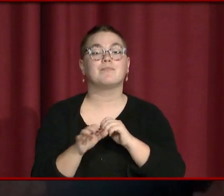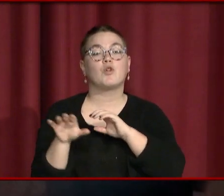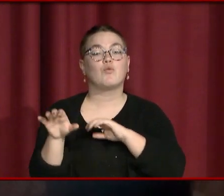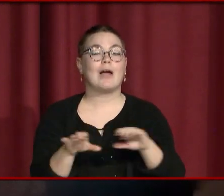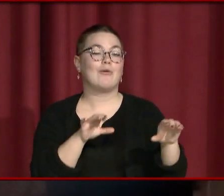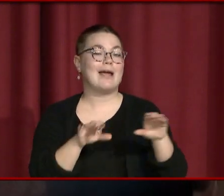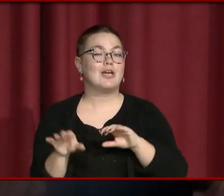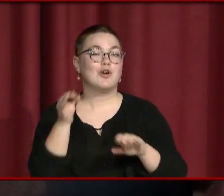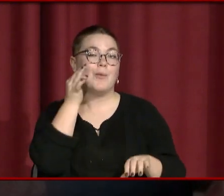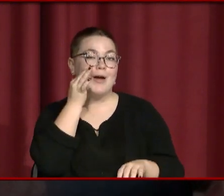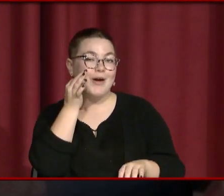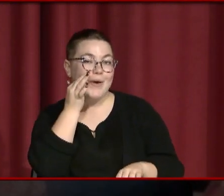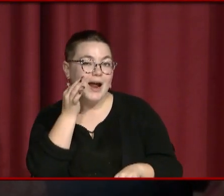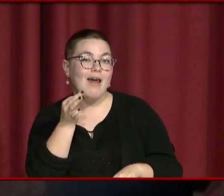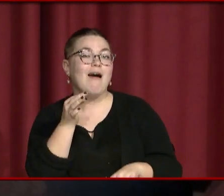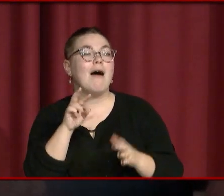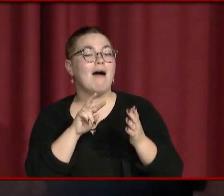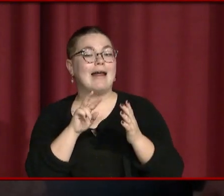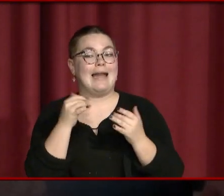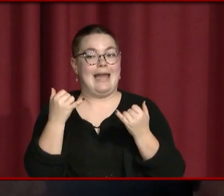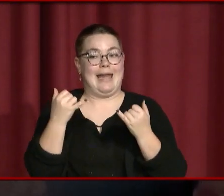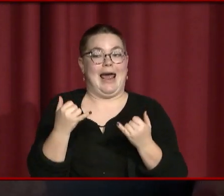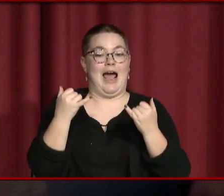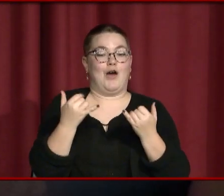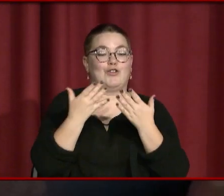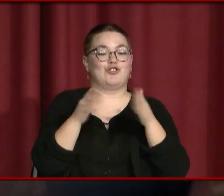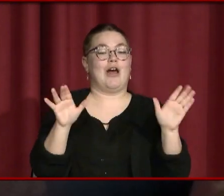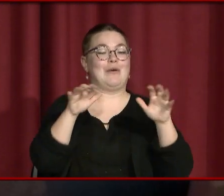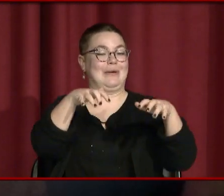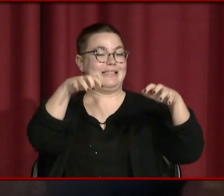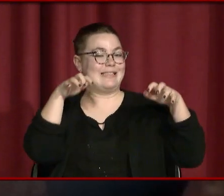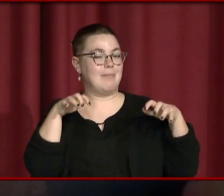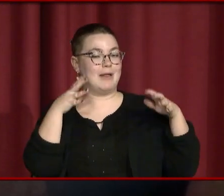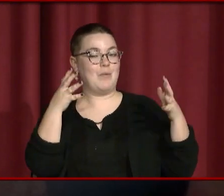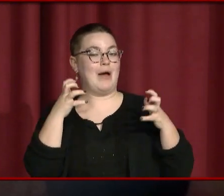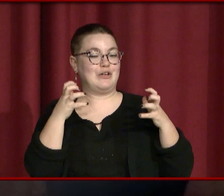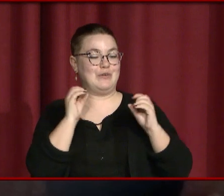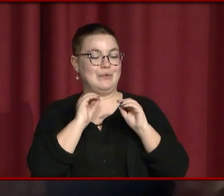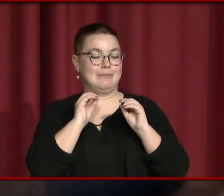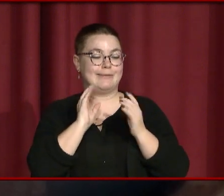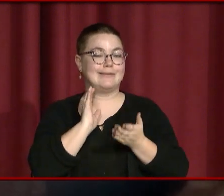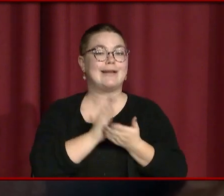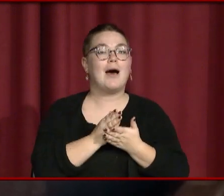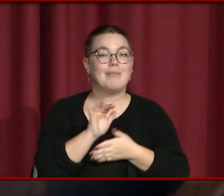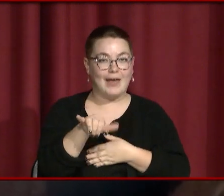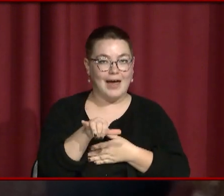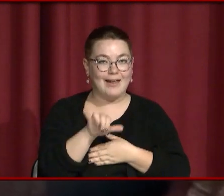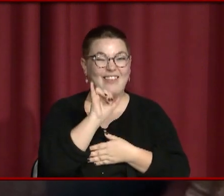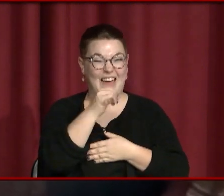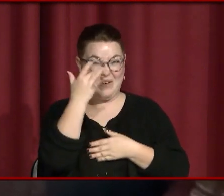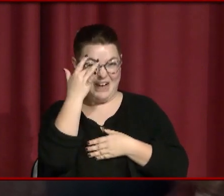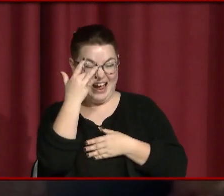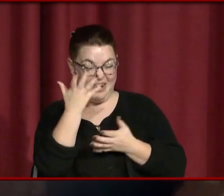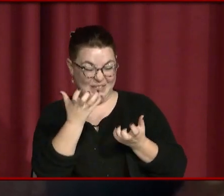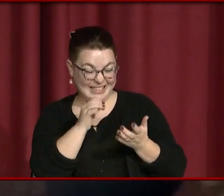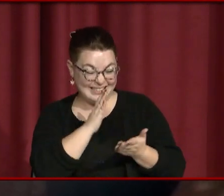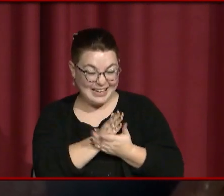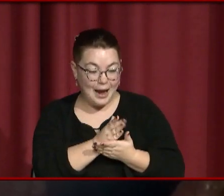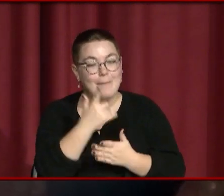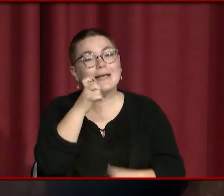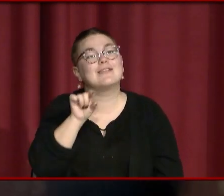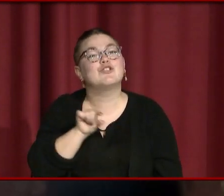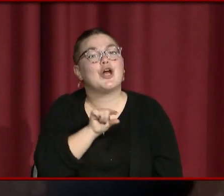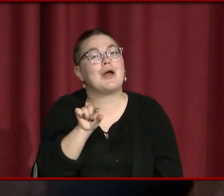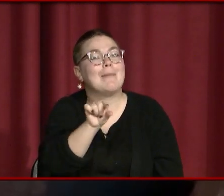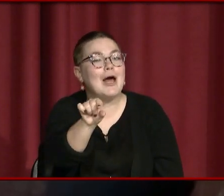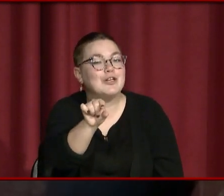that now the General Assembly wants to undo. That is the classic result of gerrymandering. These are folks who have always